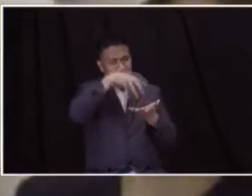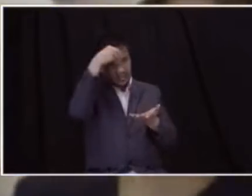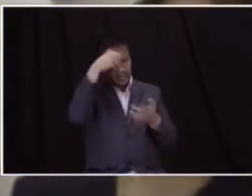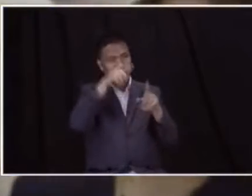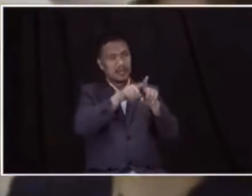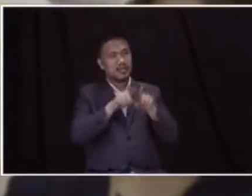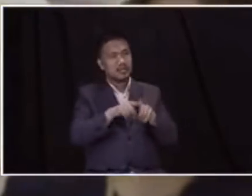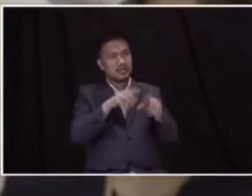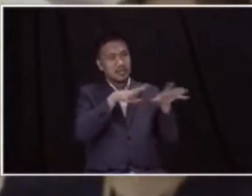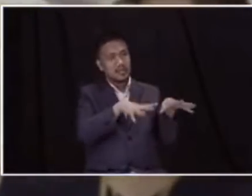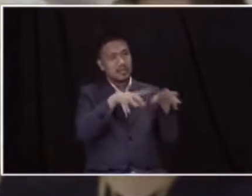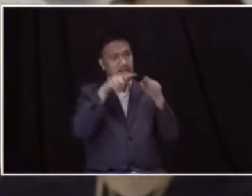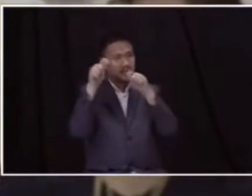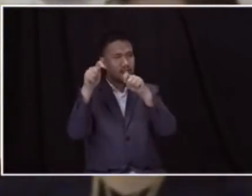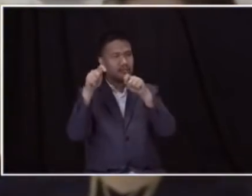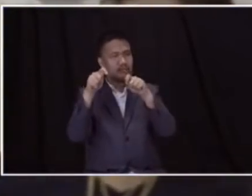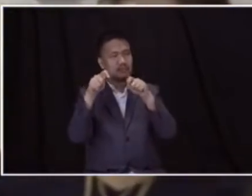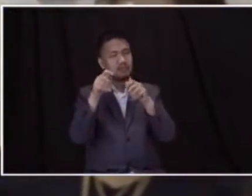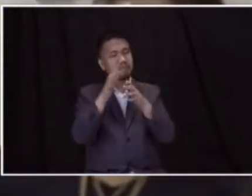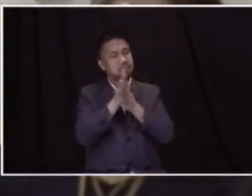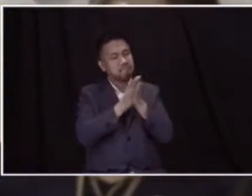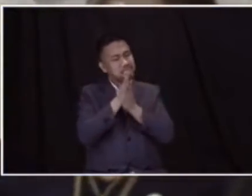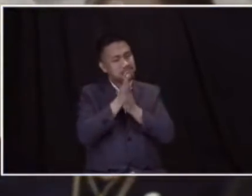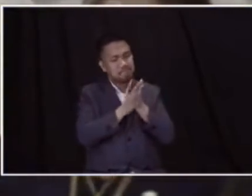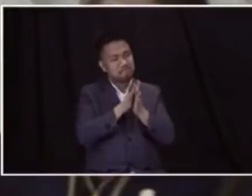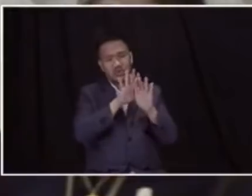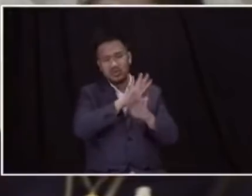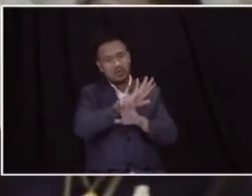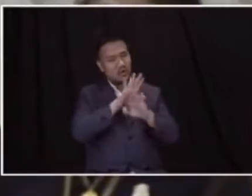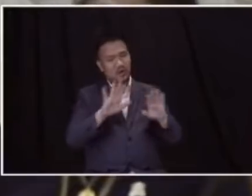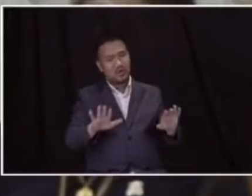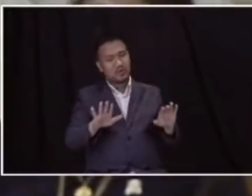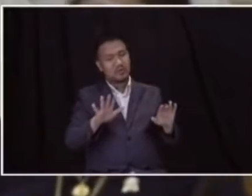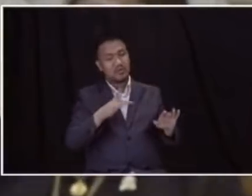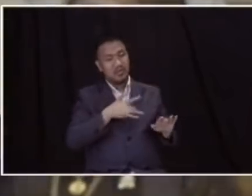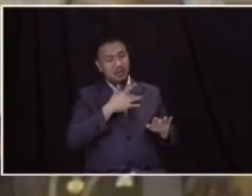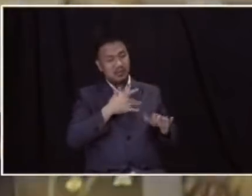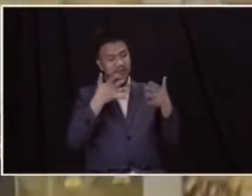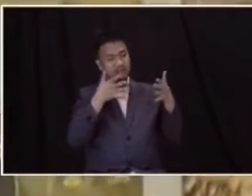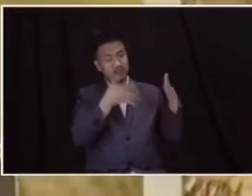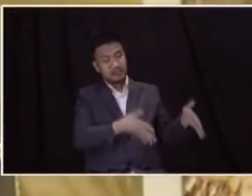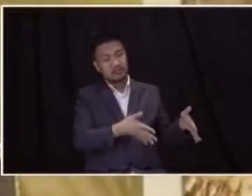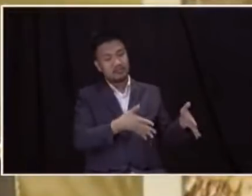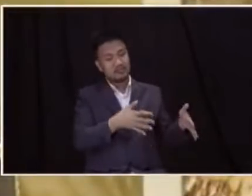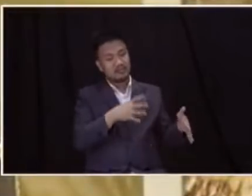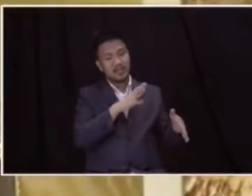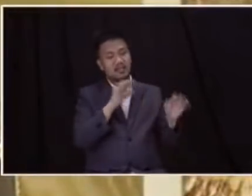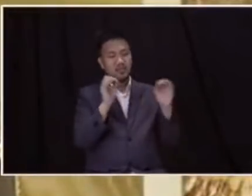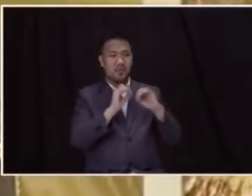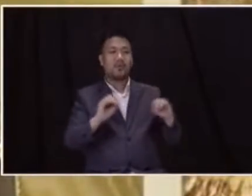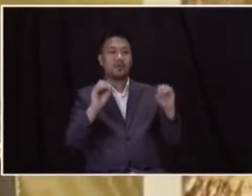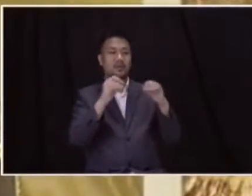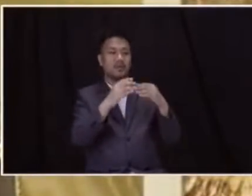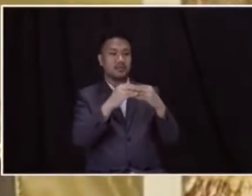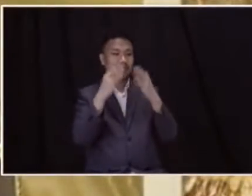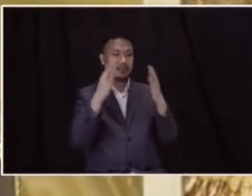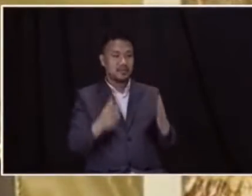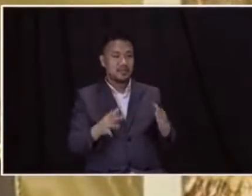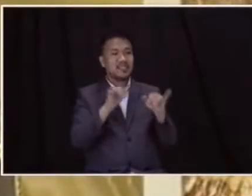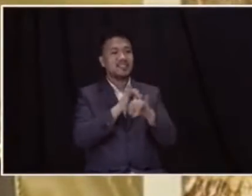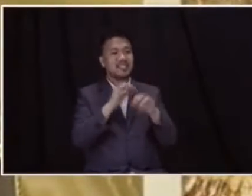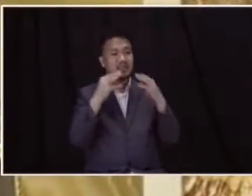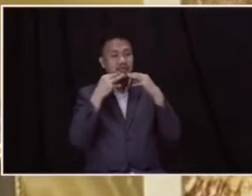you, please do not feel orphaned and shepherdless. As Cardinal